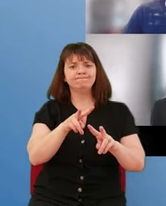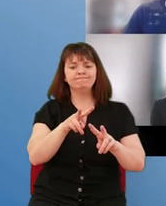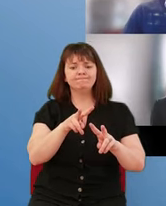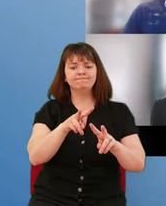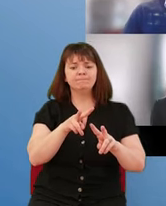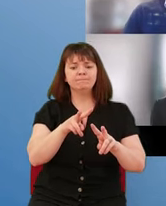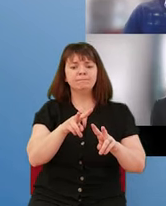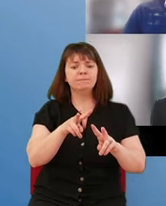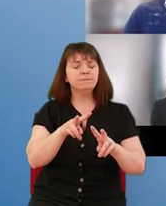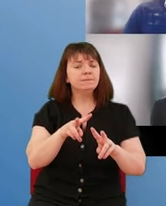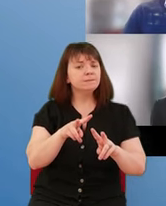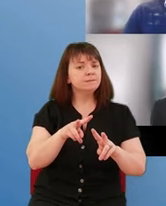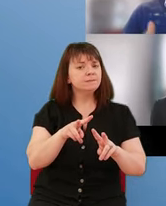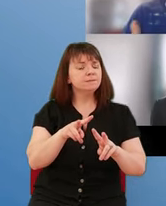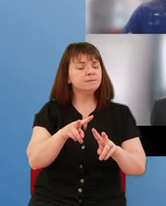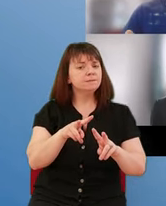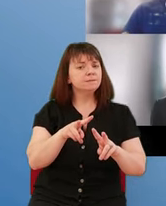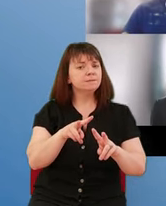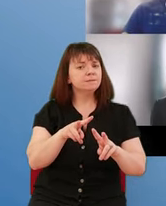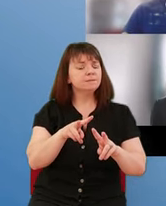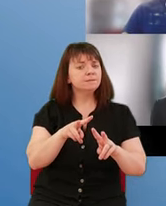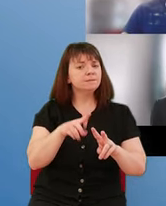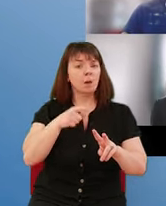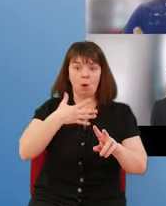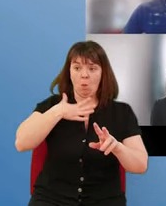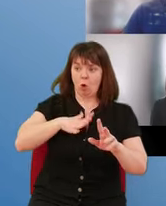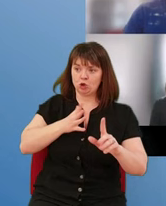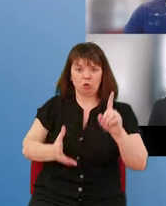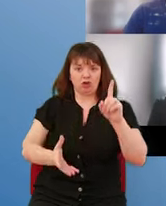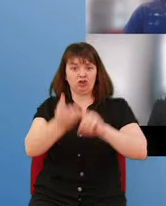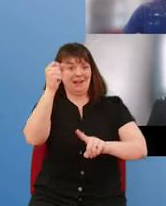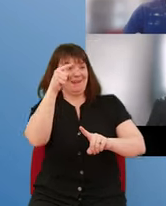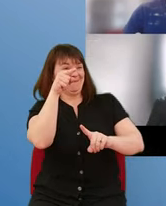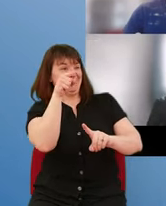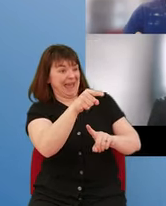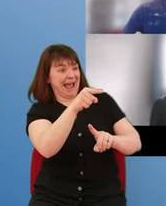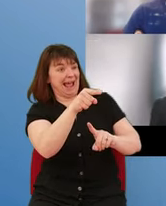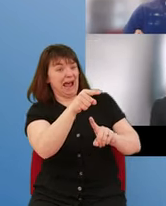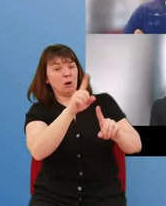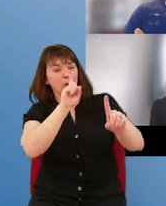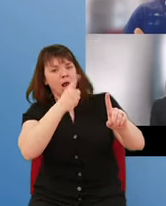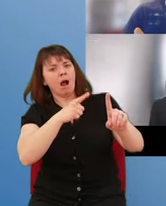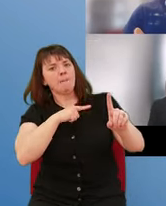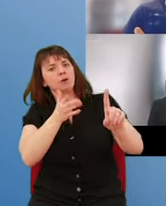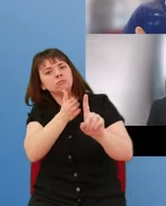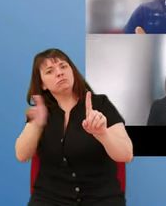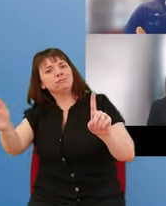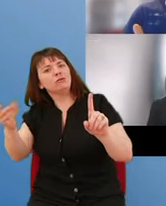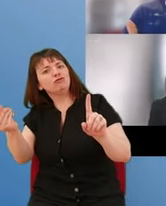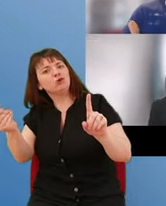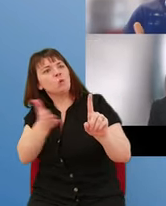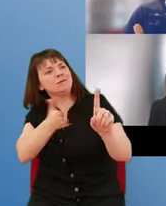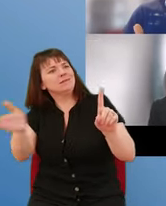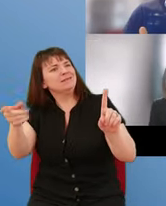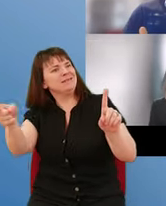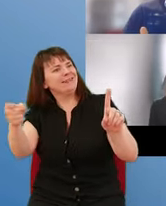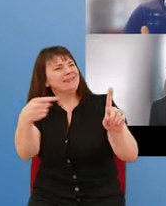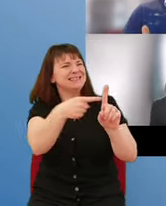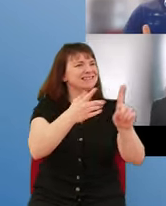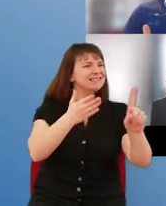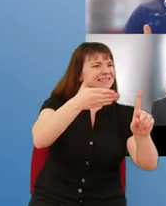is a direct feedback from the practice. So they've asked for additional resources, which we are providing. So I'm afraid it's going